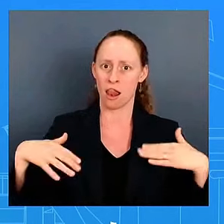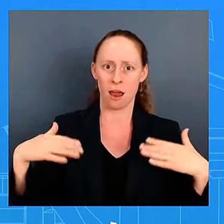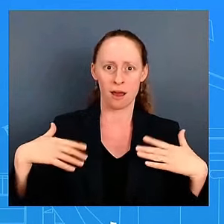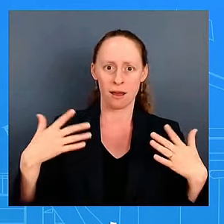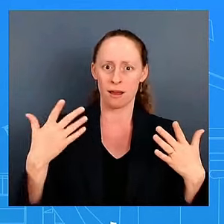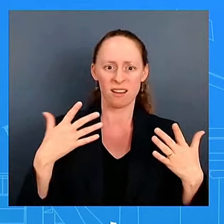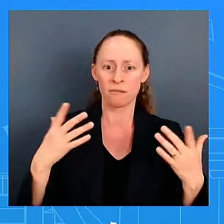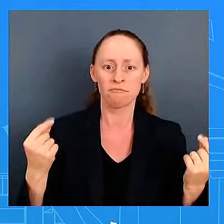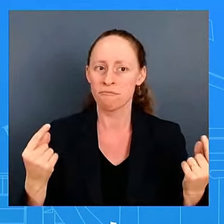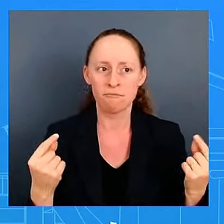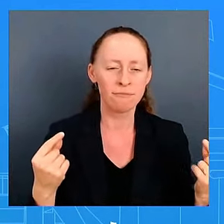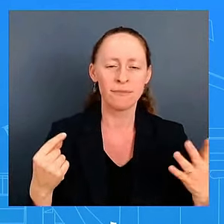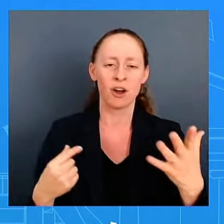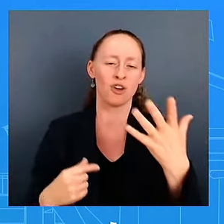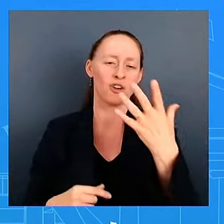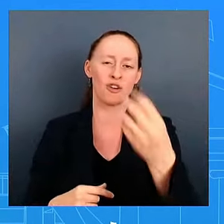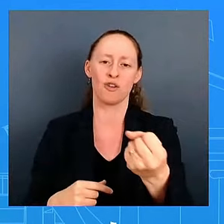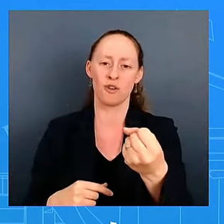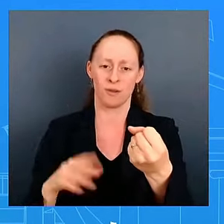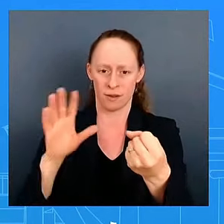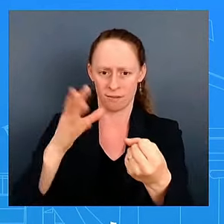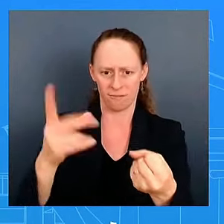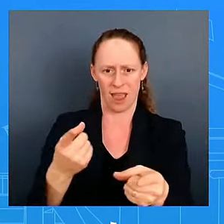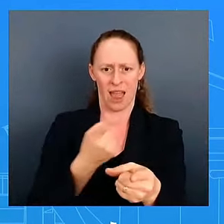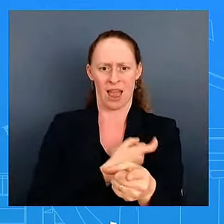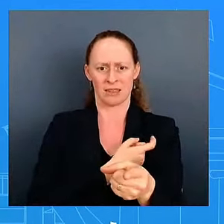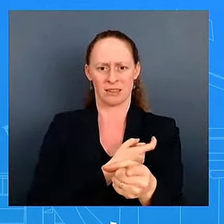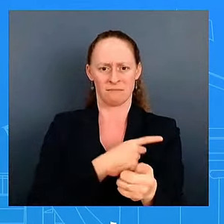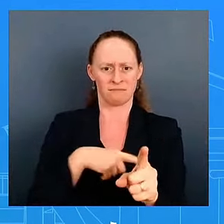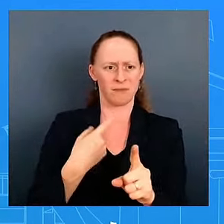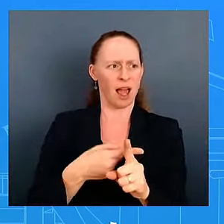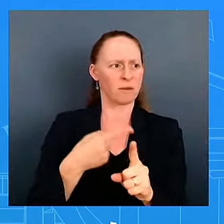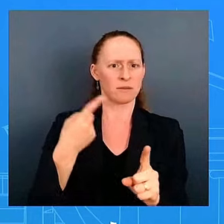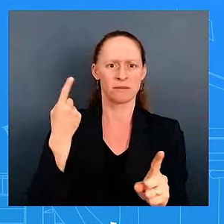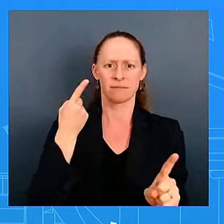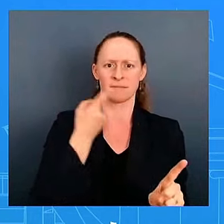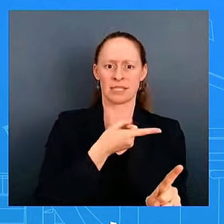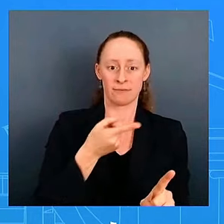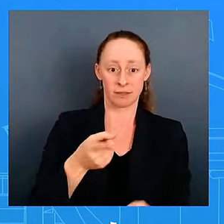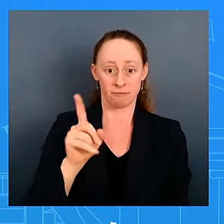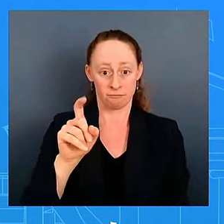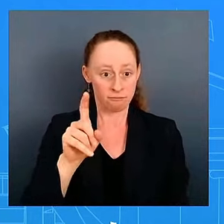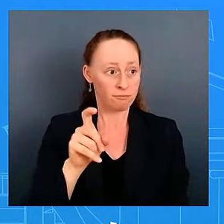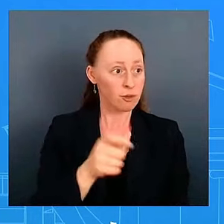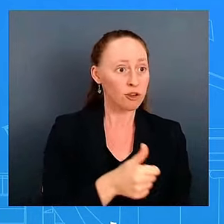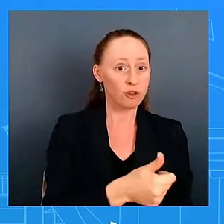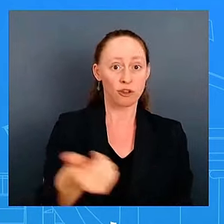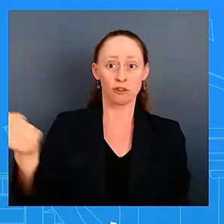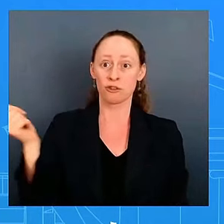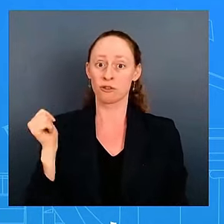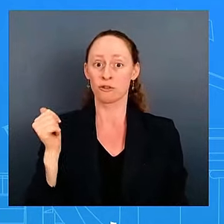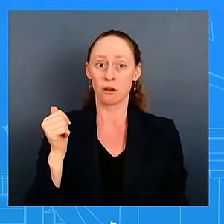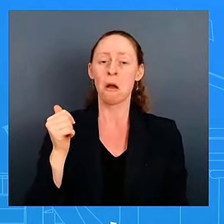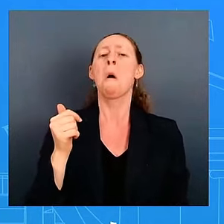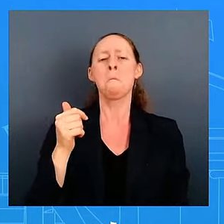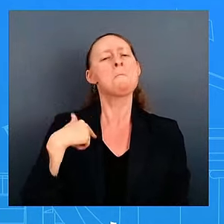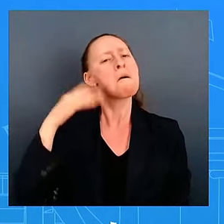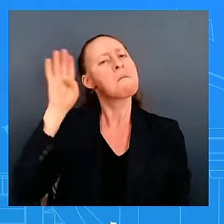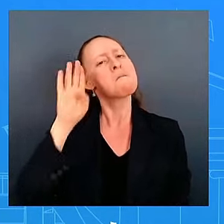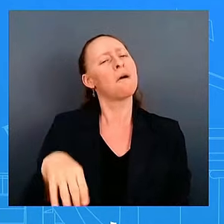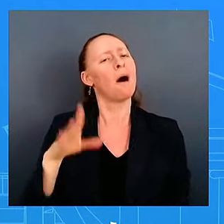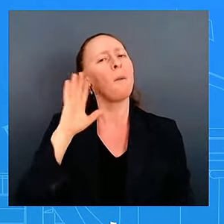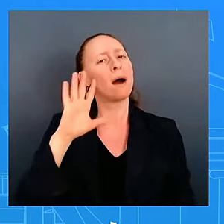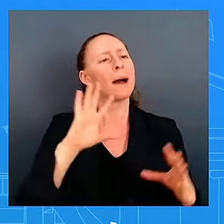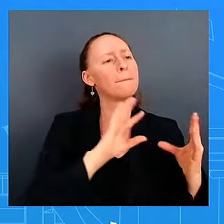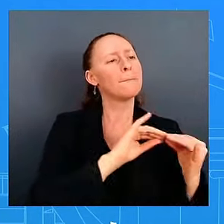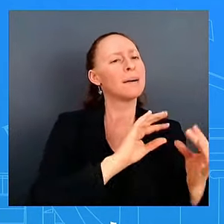me about any other bilateral engagements. We've already announced two, and so just don't want to get ahead of anything